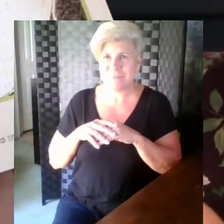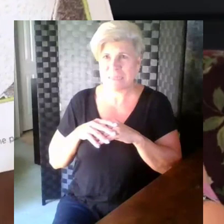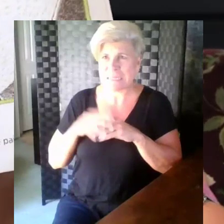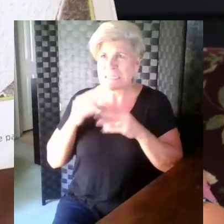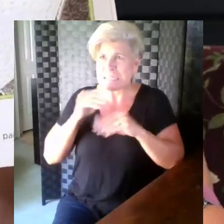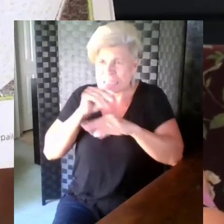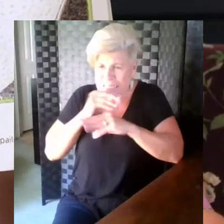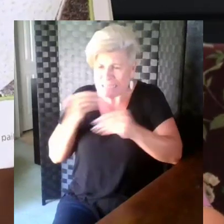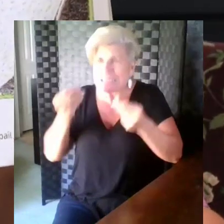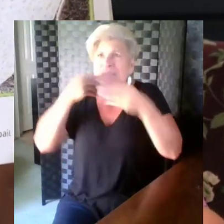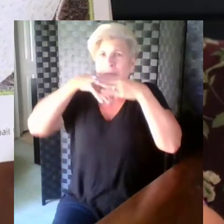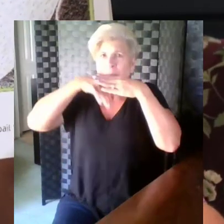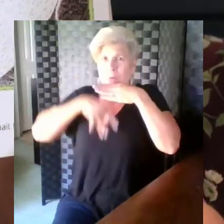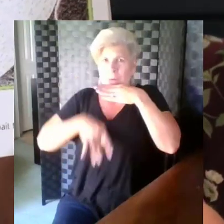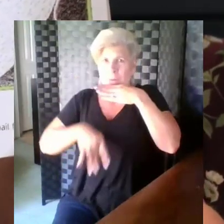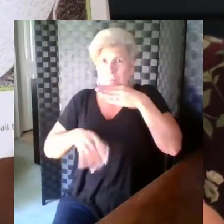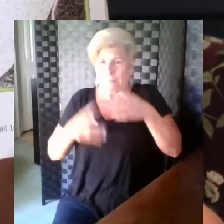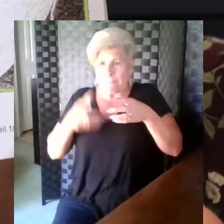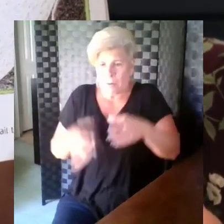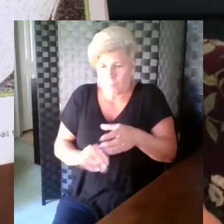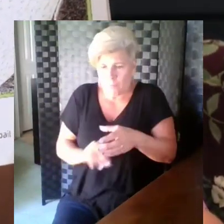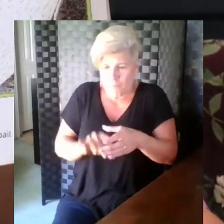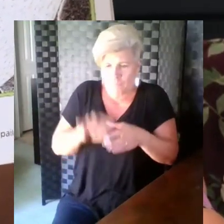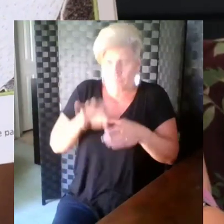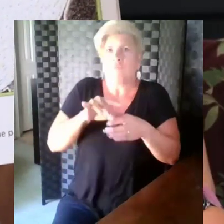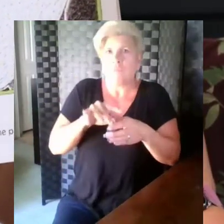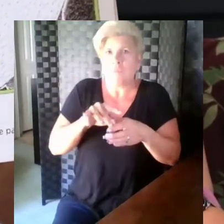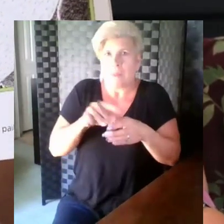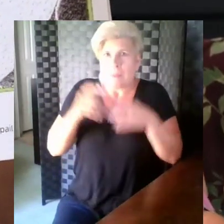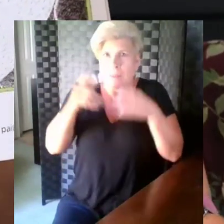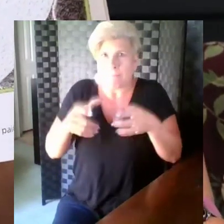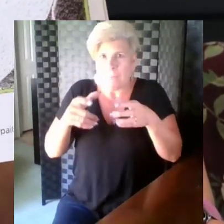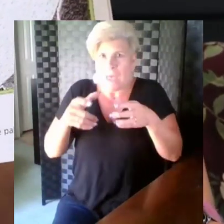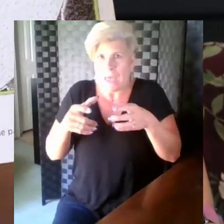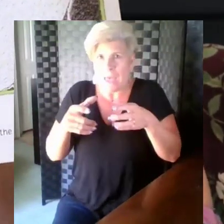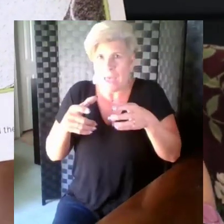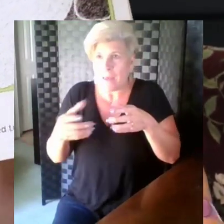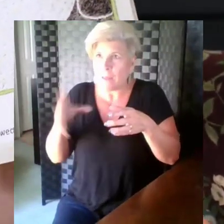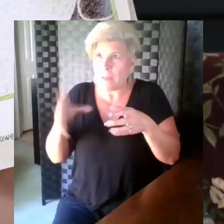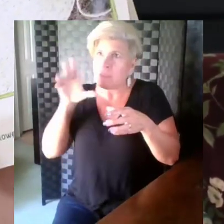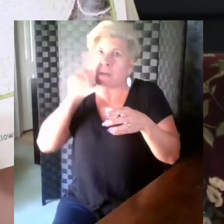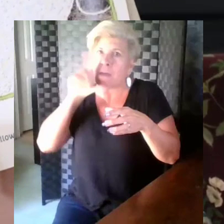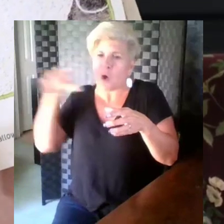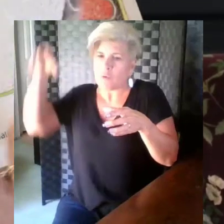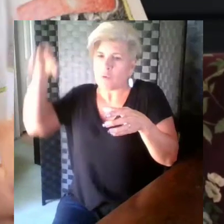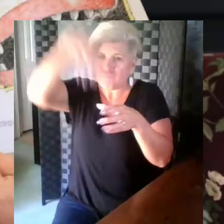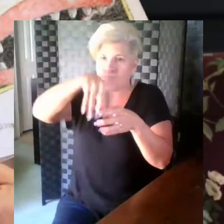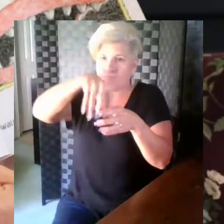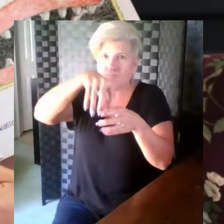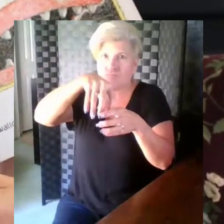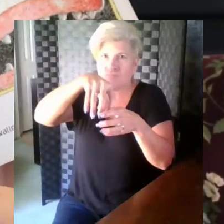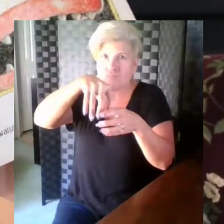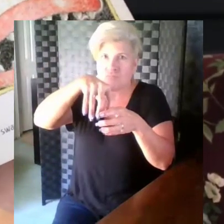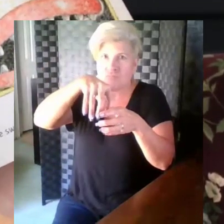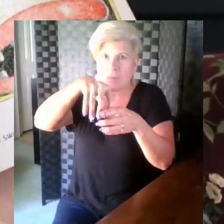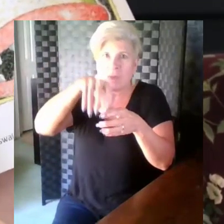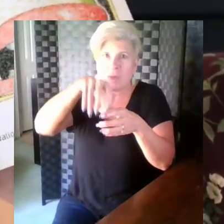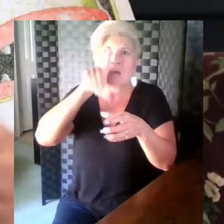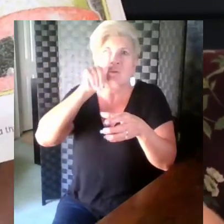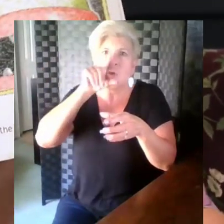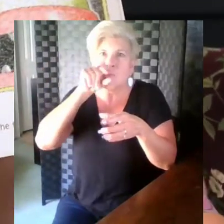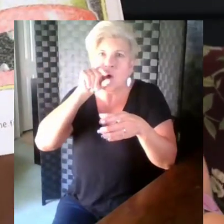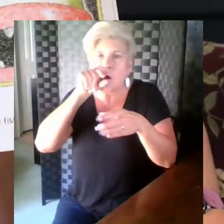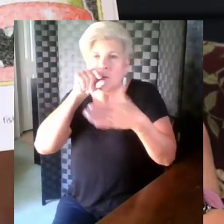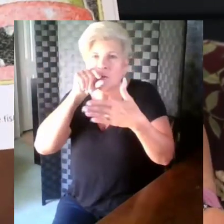She swallowed the sand to fill up the pail. She swallowed the pail to carry the gull. She swallowed